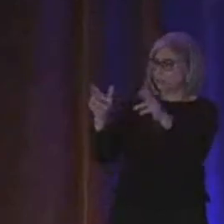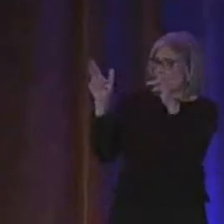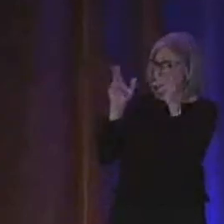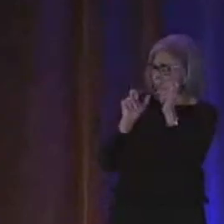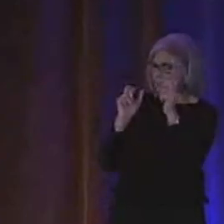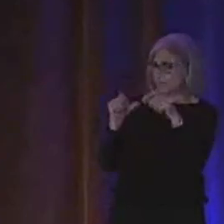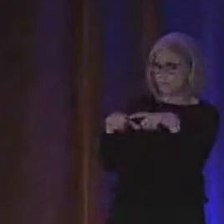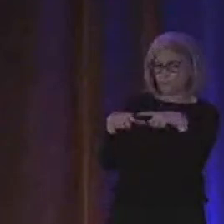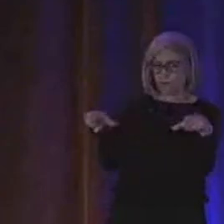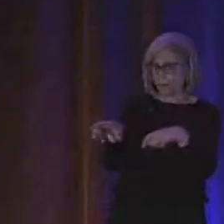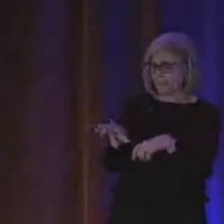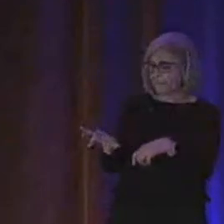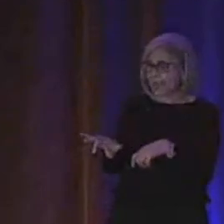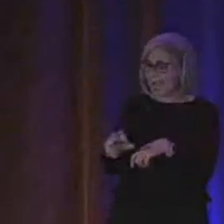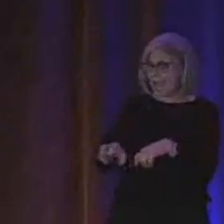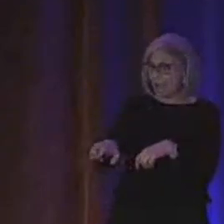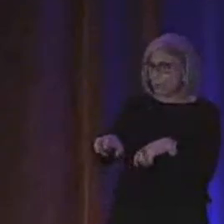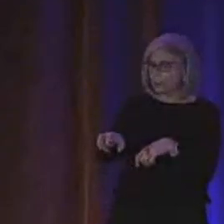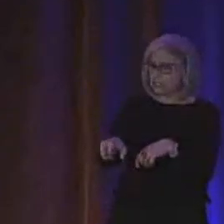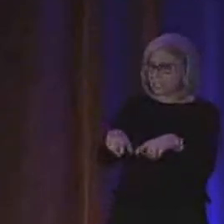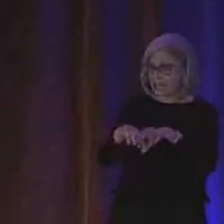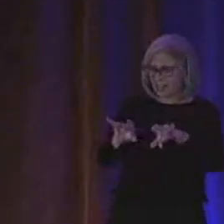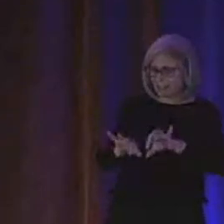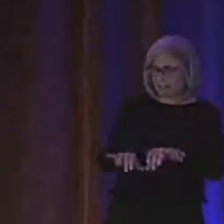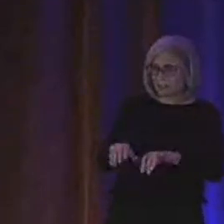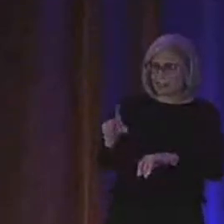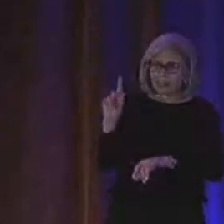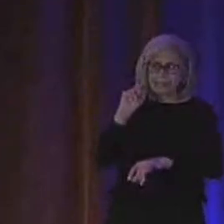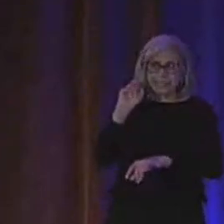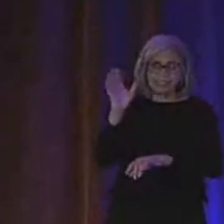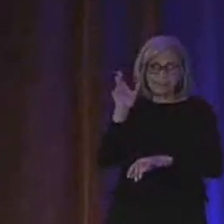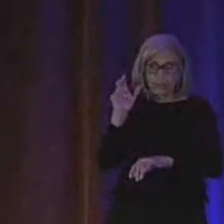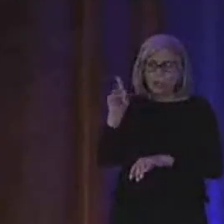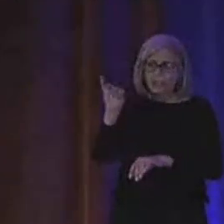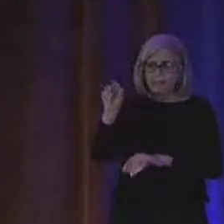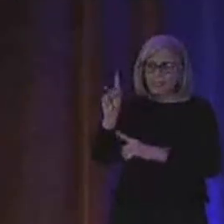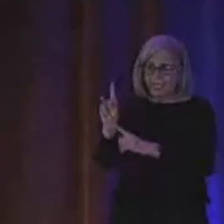key up clicks. And if it's open,